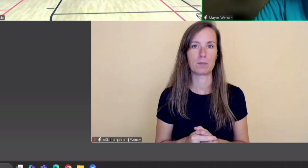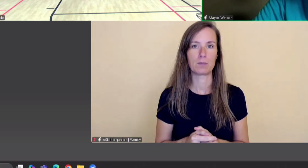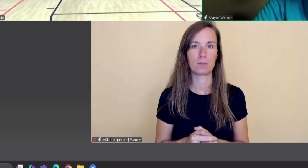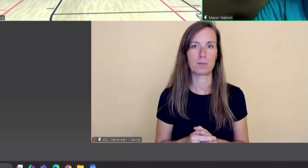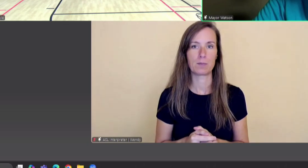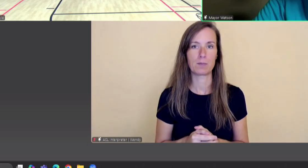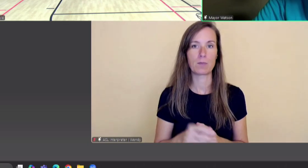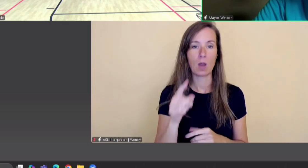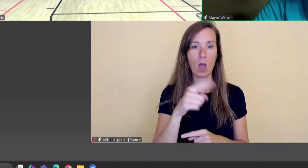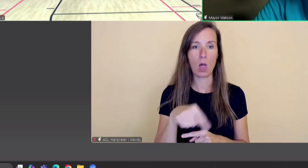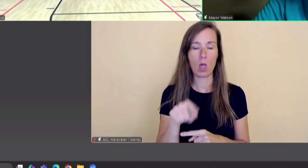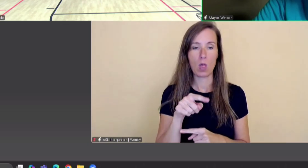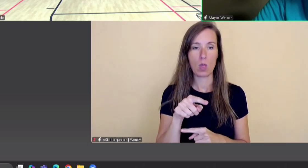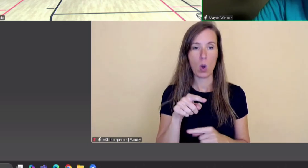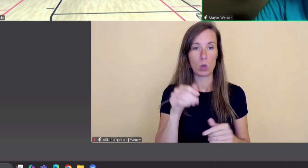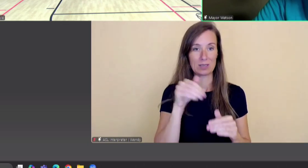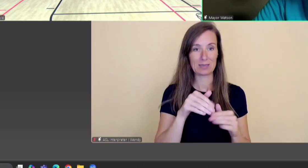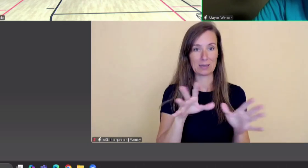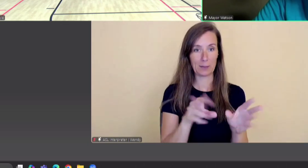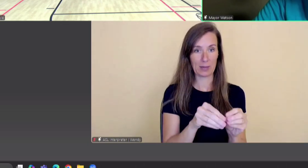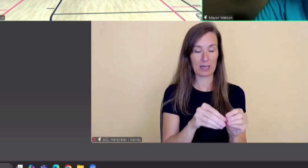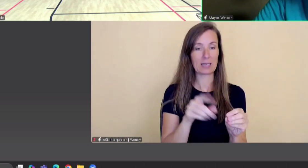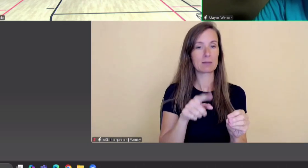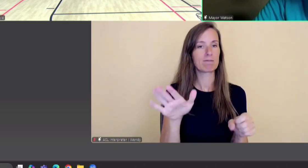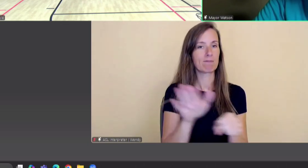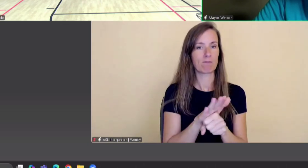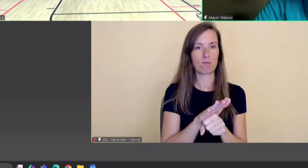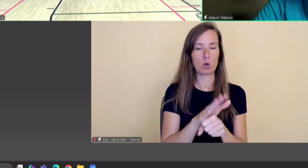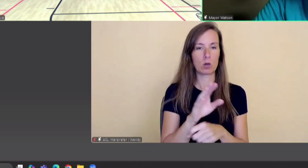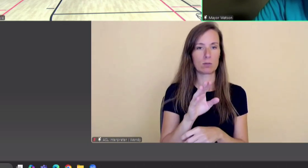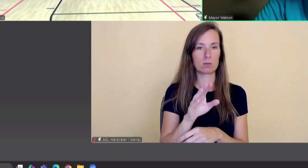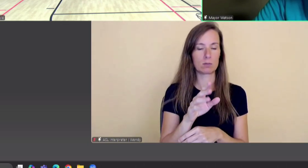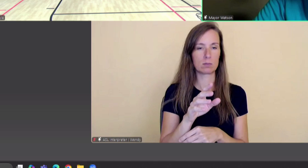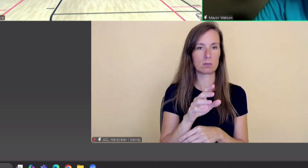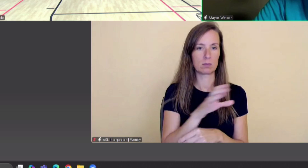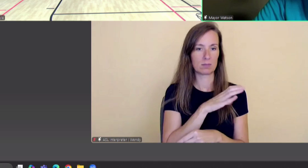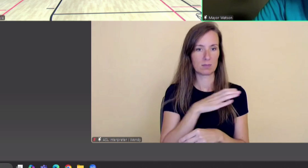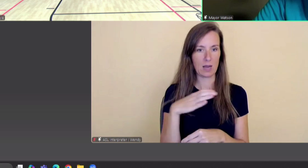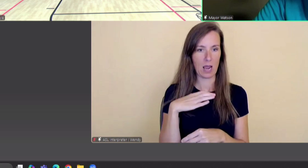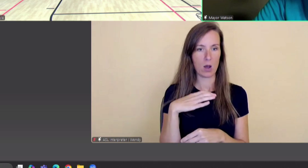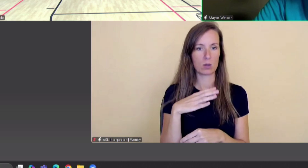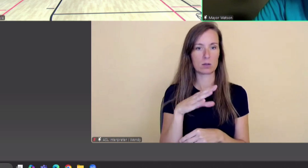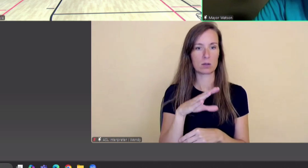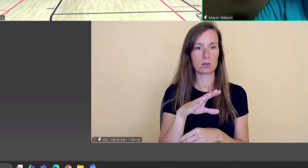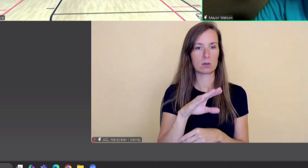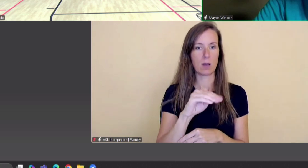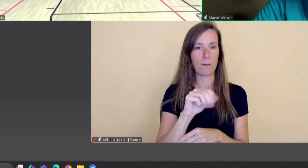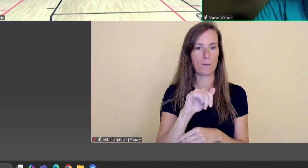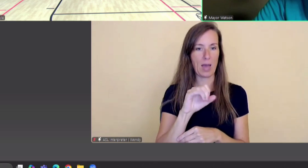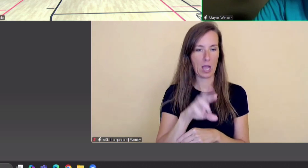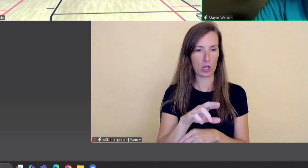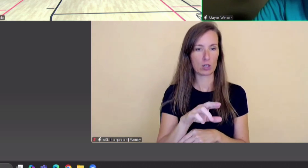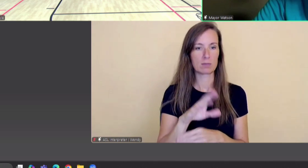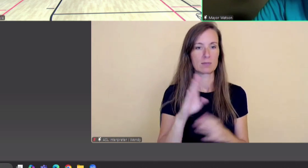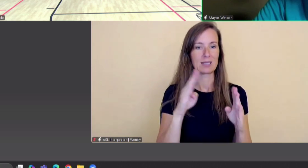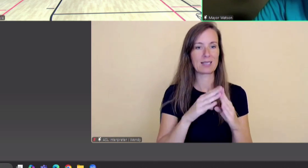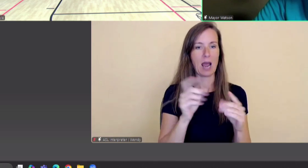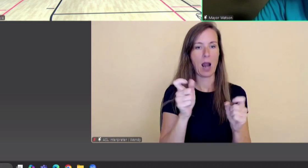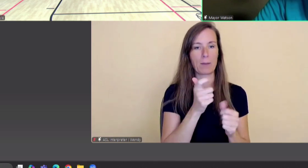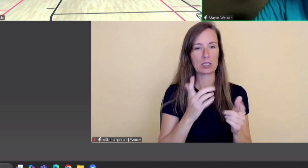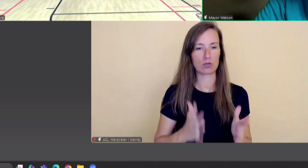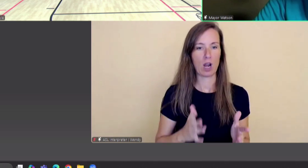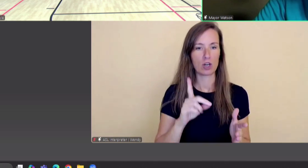Those present were the entire mayor and council, Town Administrator Delane Galloway, and Town Attorneys Jason